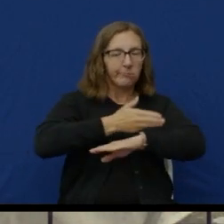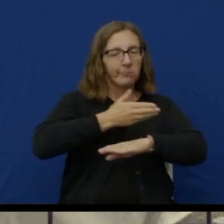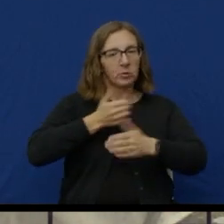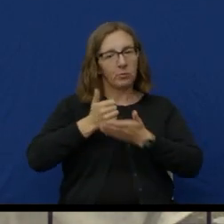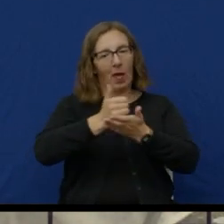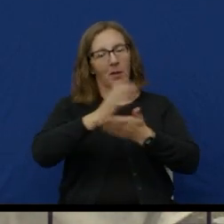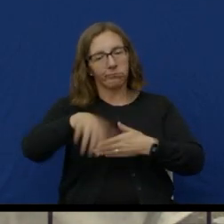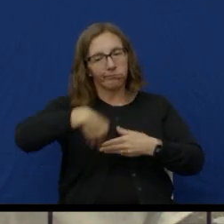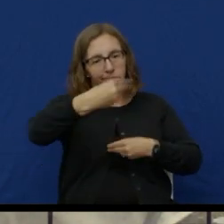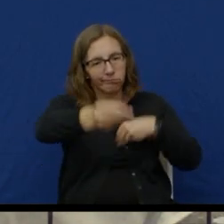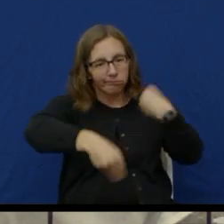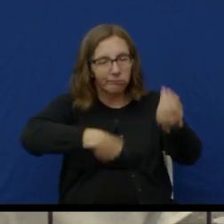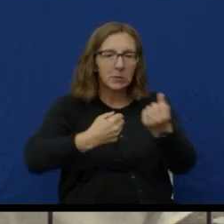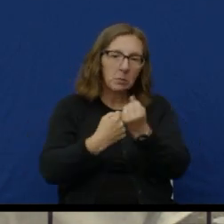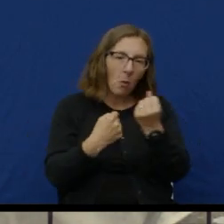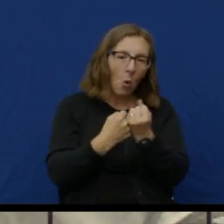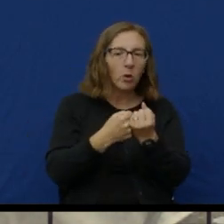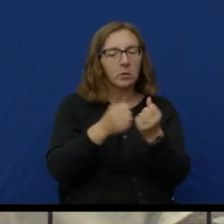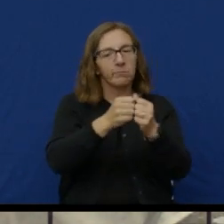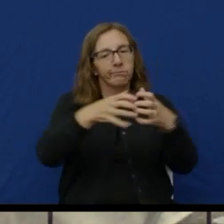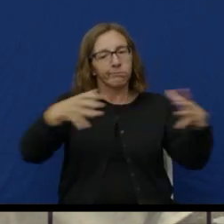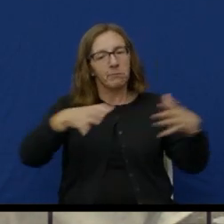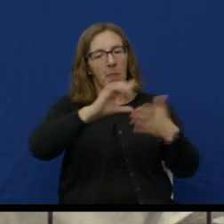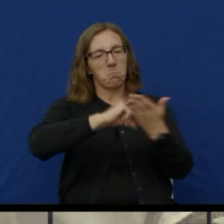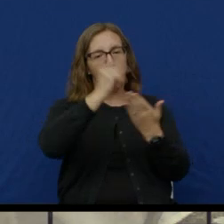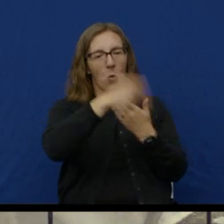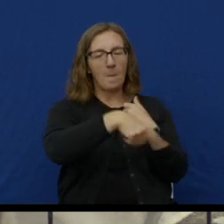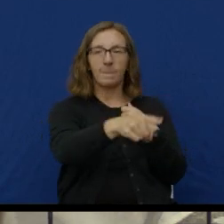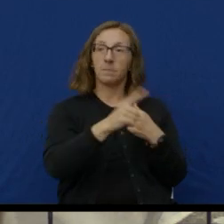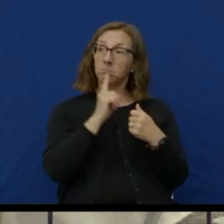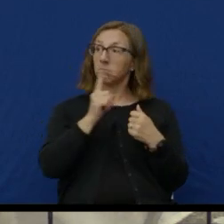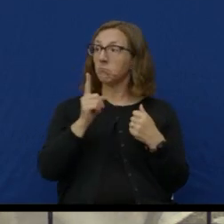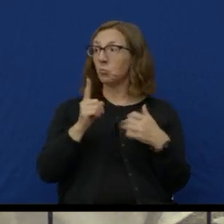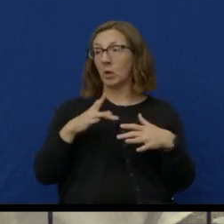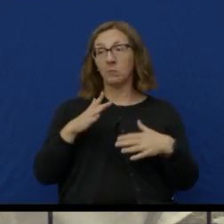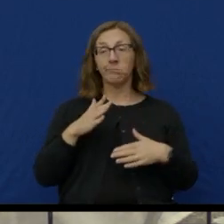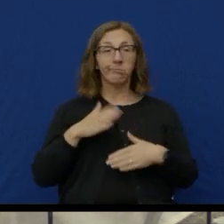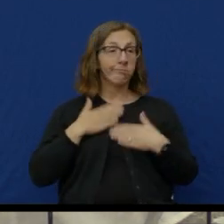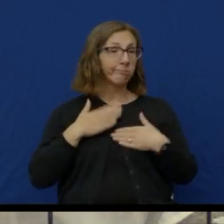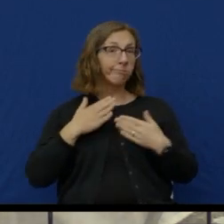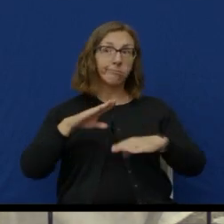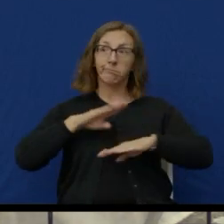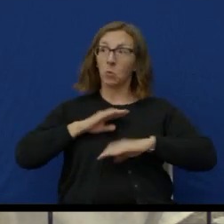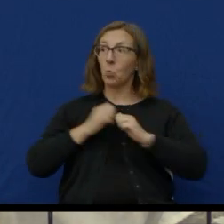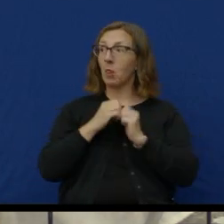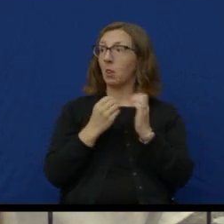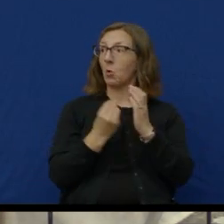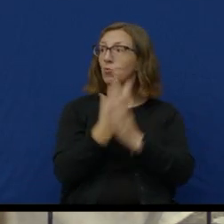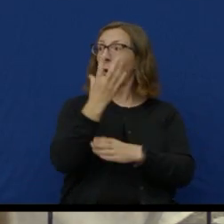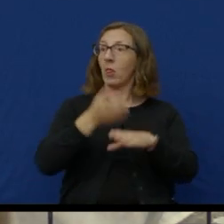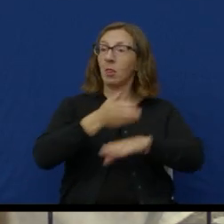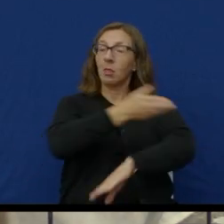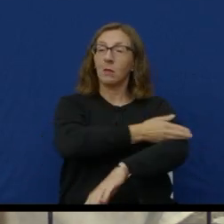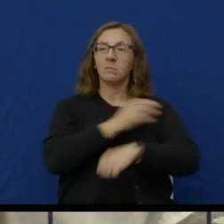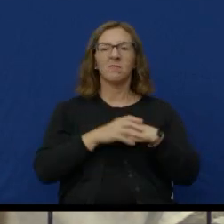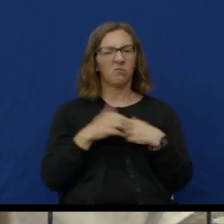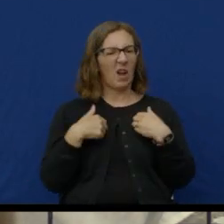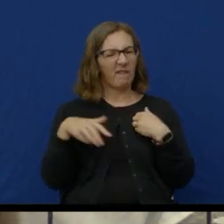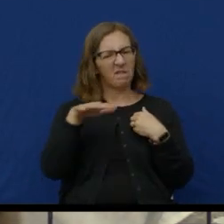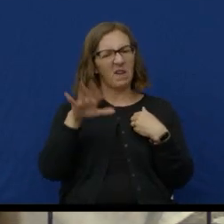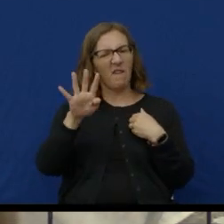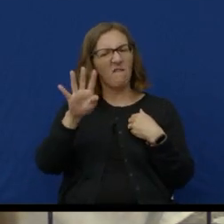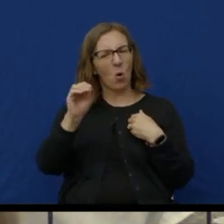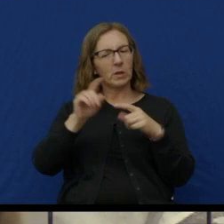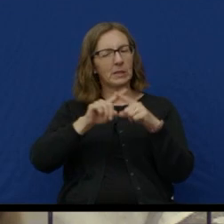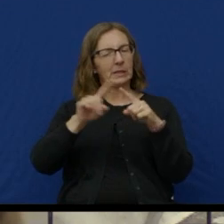the programs. And so we're very pleased with that growth. We have about 40 or so school districts who are engaged